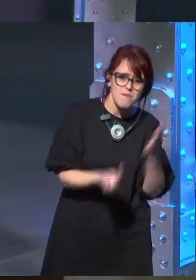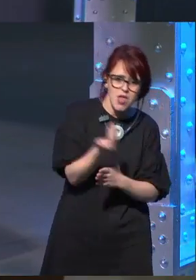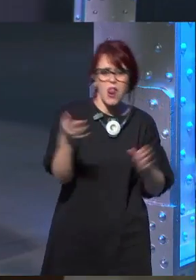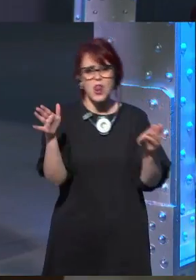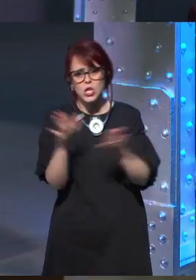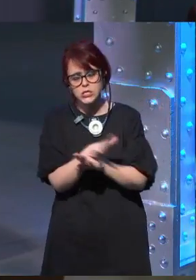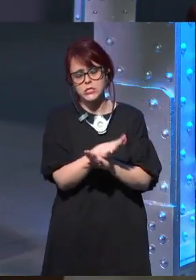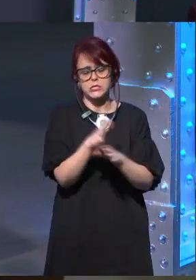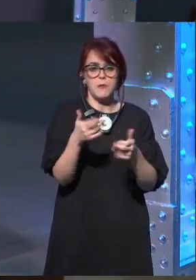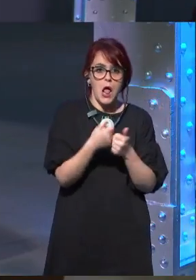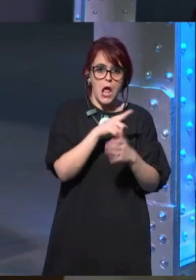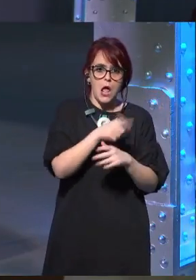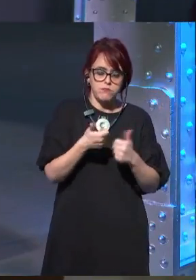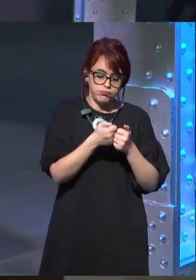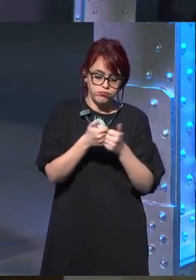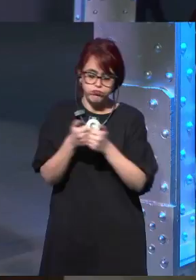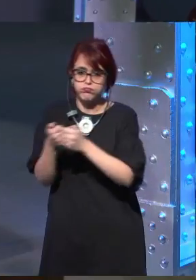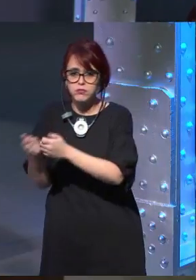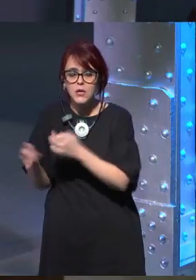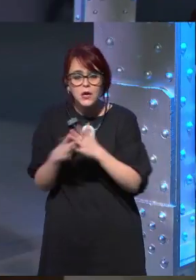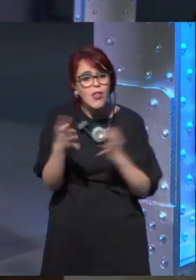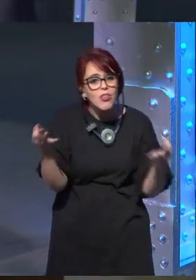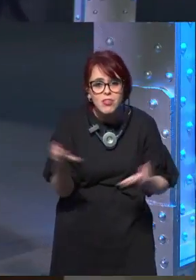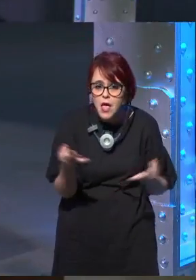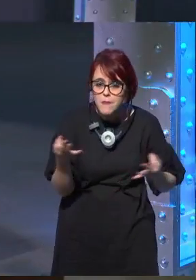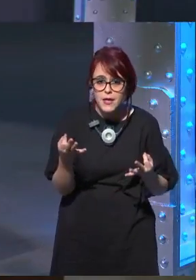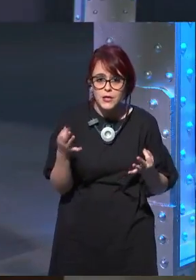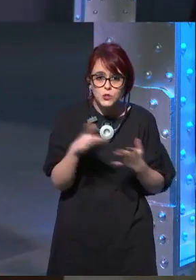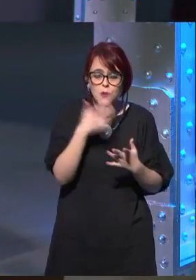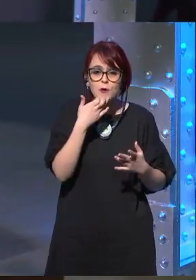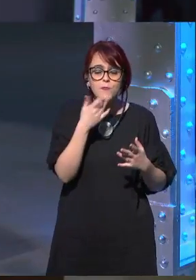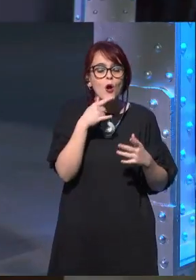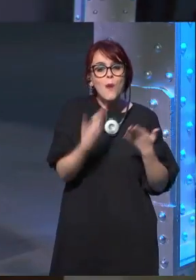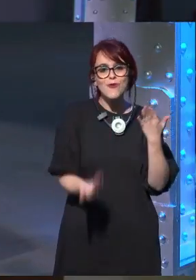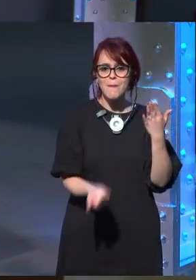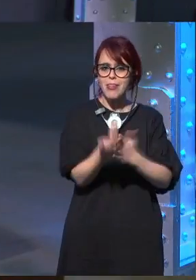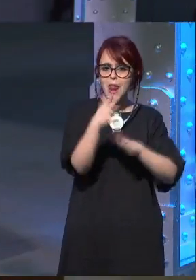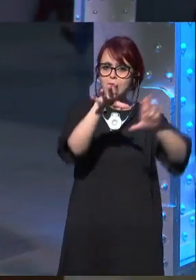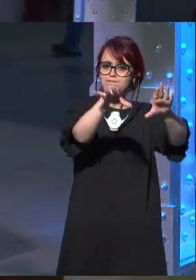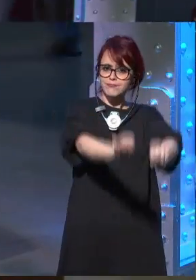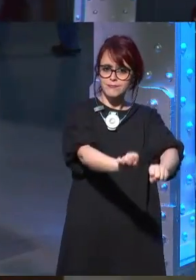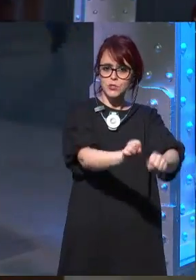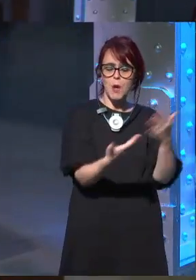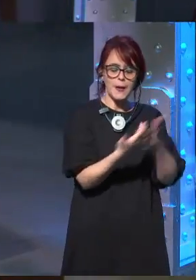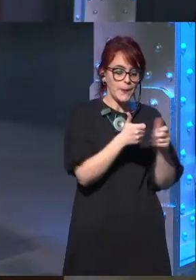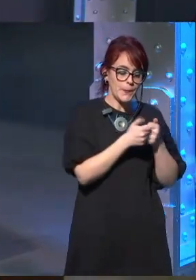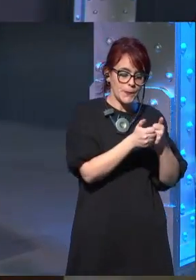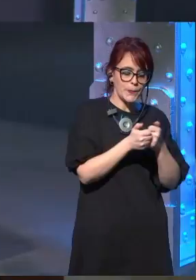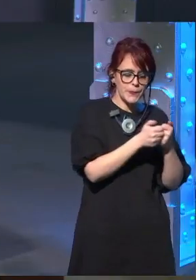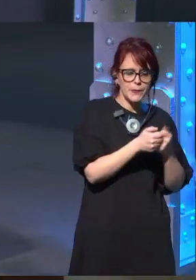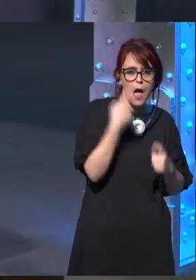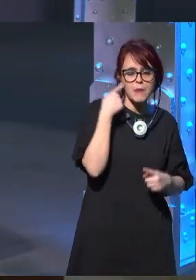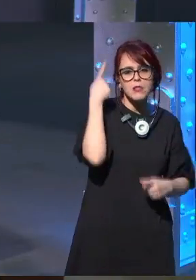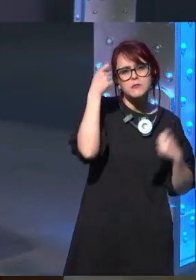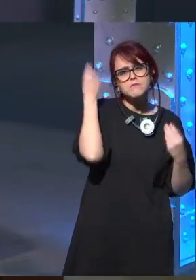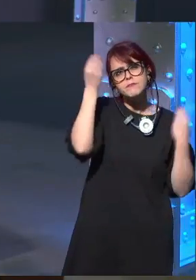I blocked it out on my calendar, 2 hours every morning so I could catch up on social media from the day before. And then when I started asking these questions of myself,